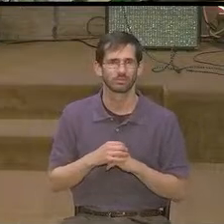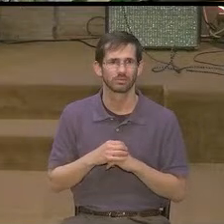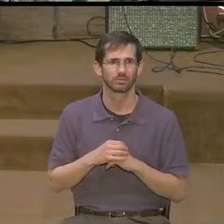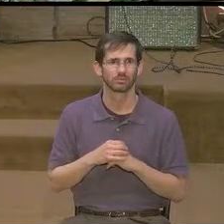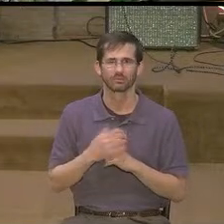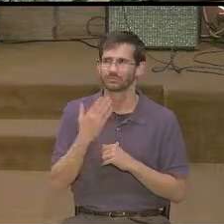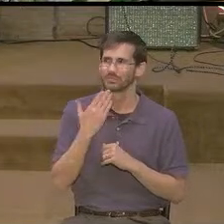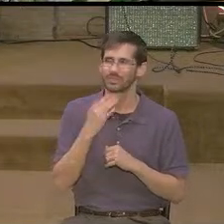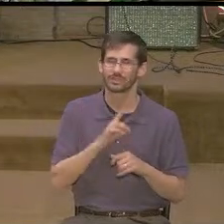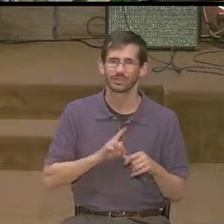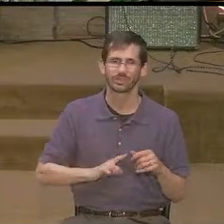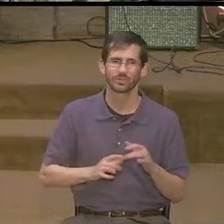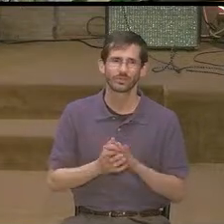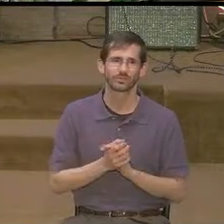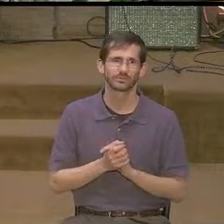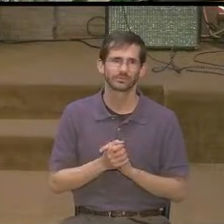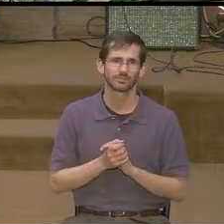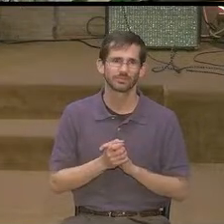Thank you, Lord.